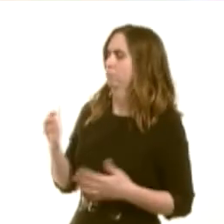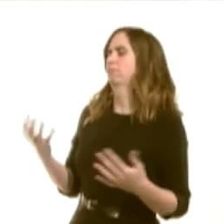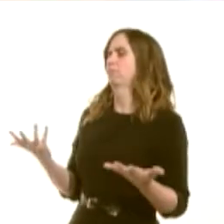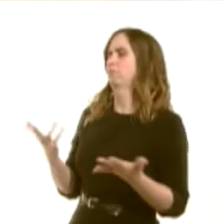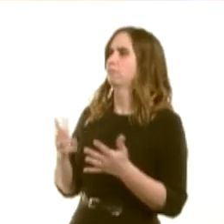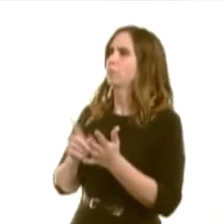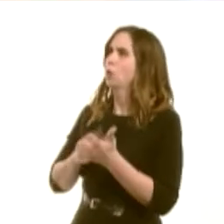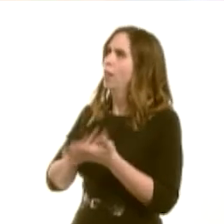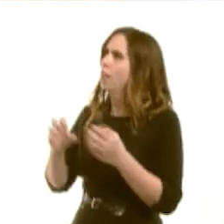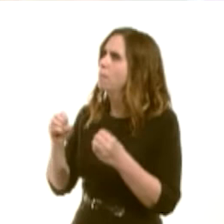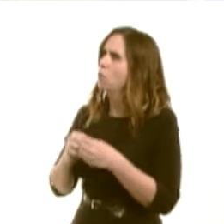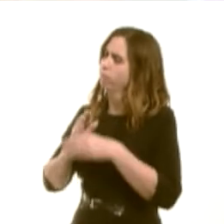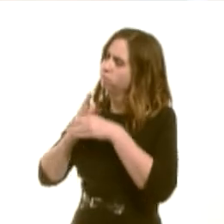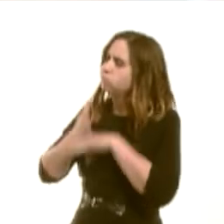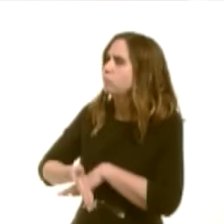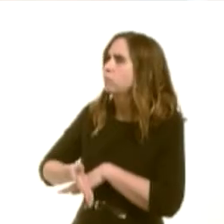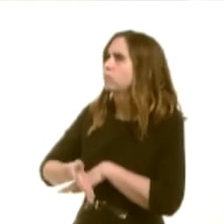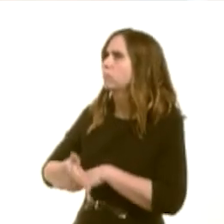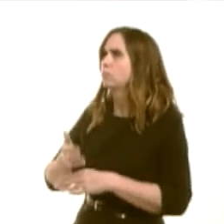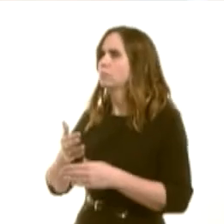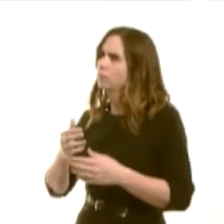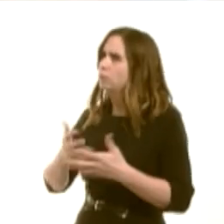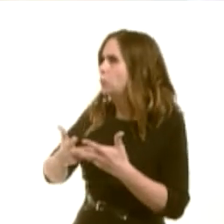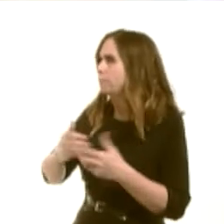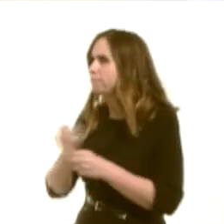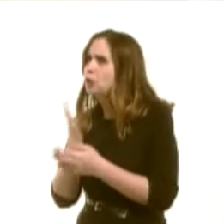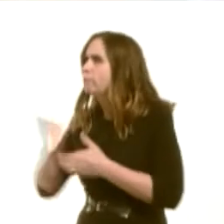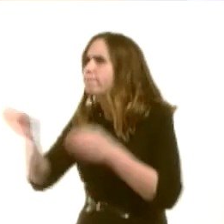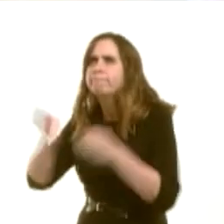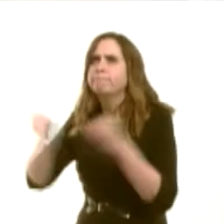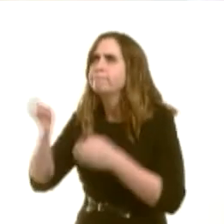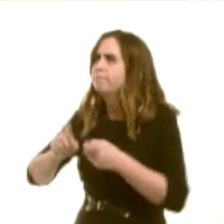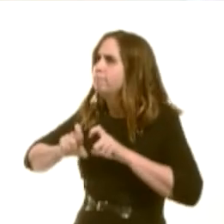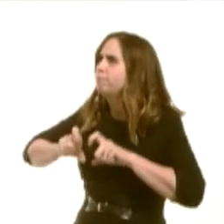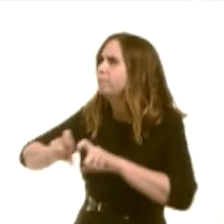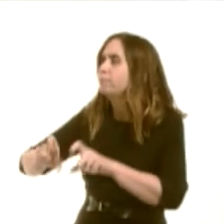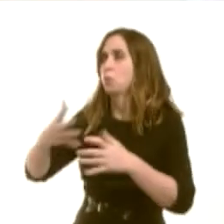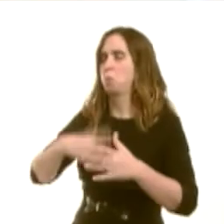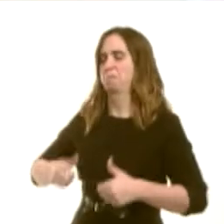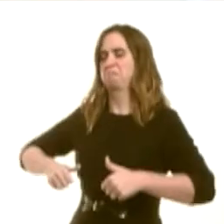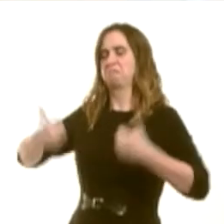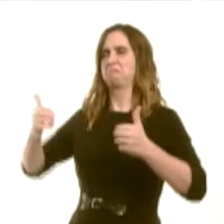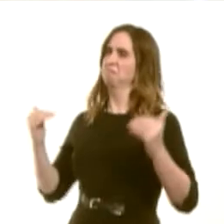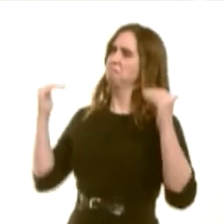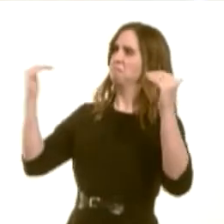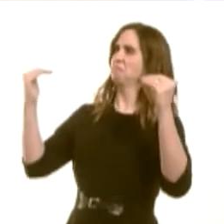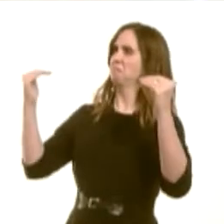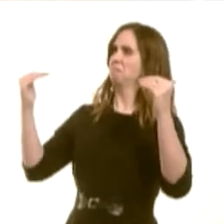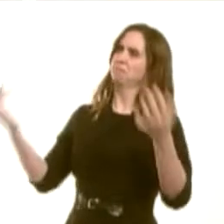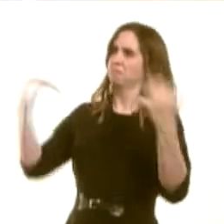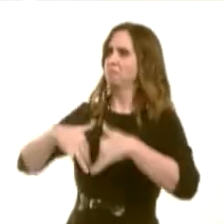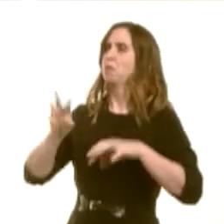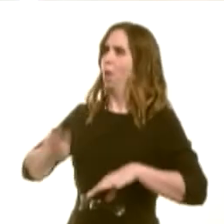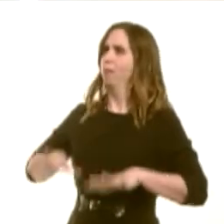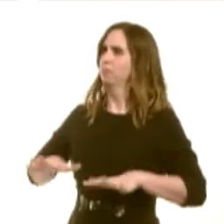health board are working very hard to make sure that that is the case, and we want to make sure, of course, we attract high calibre staff to all parts of Wales. Lindsay